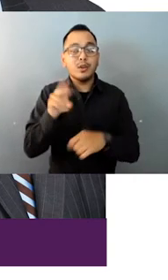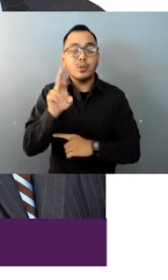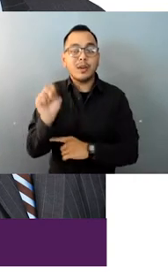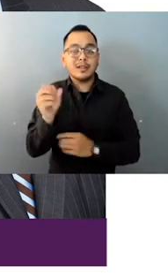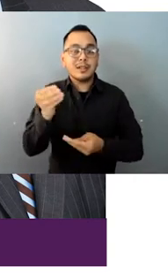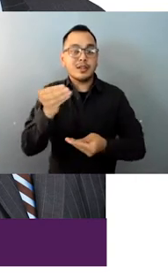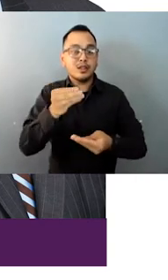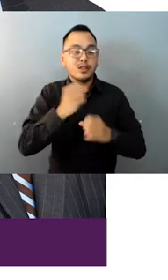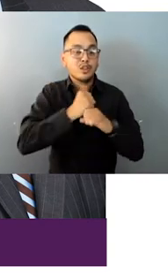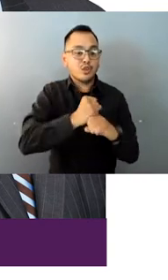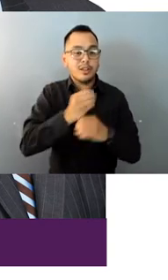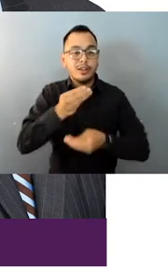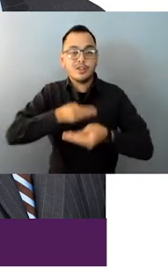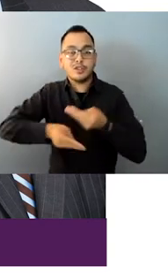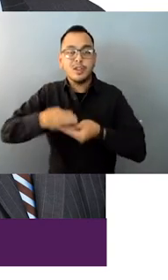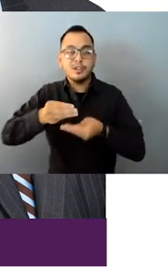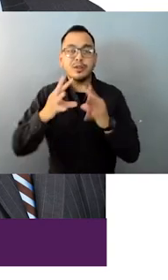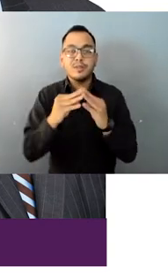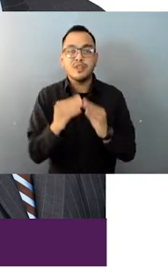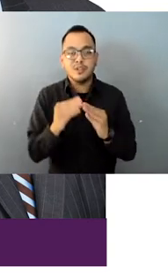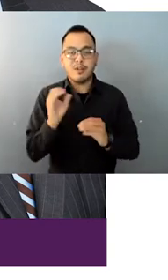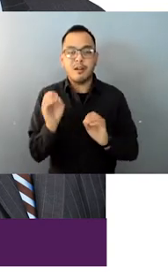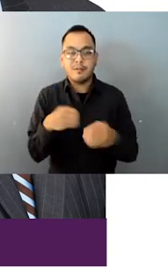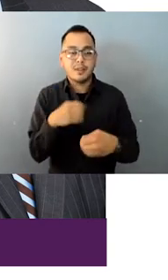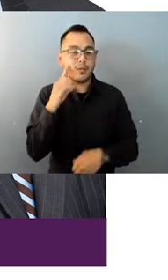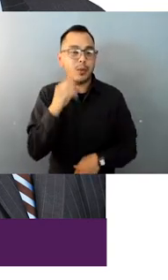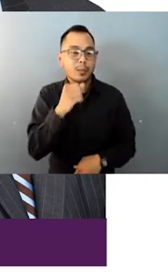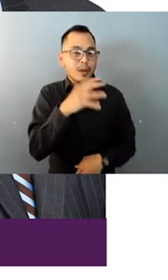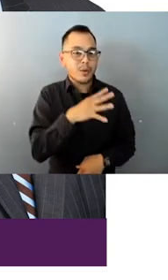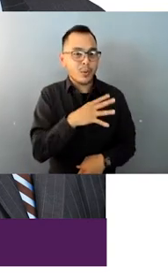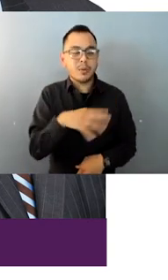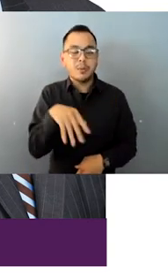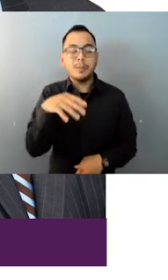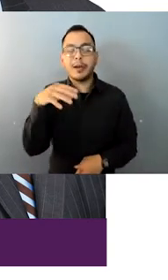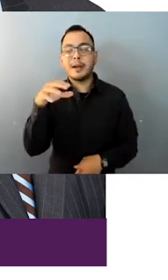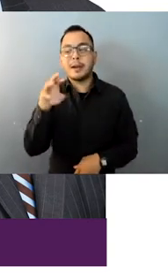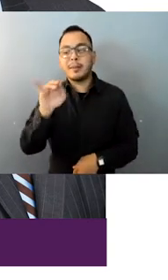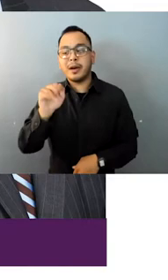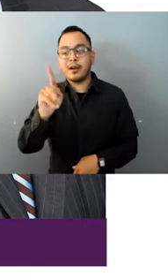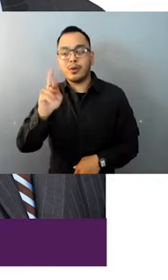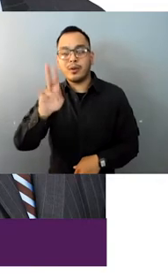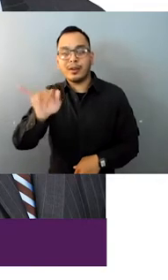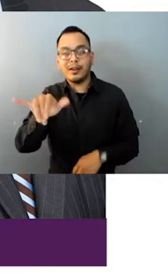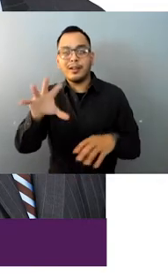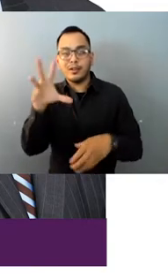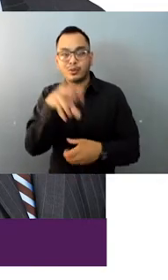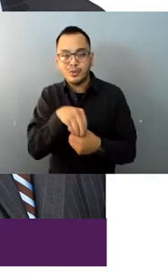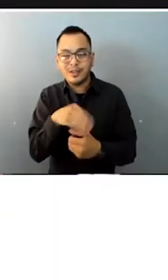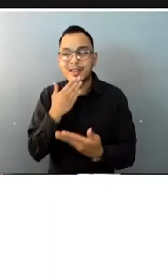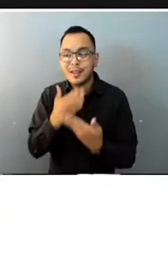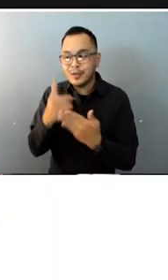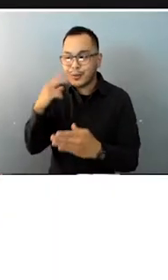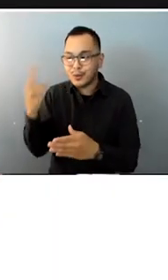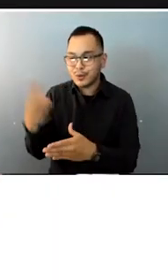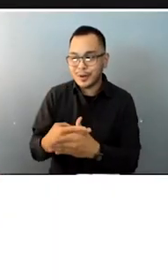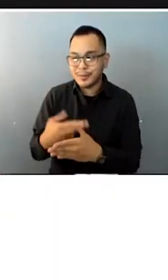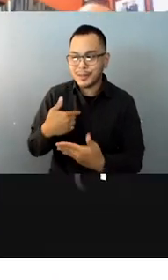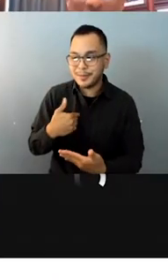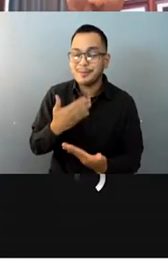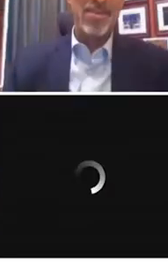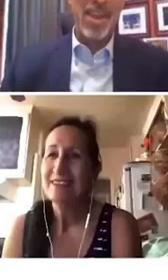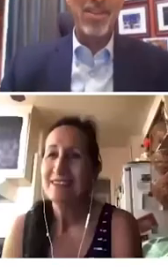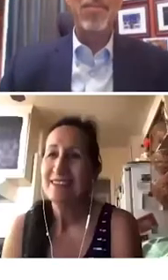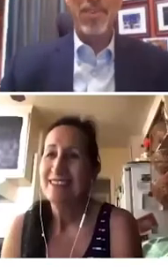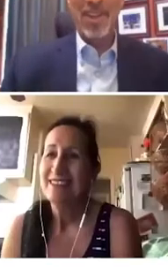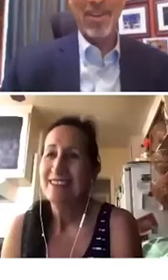and Exchange Commission's Office of Minority and Women Inclusion. Thank you both for joining me. Pleasure